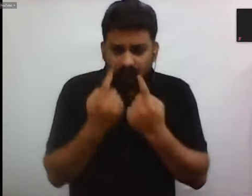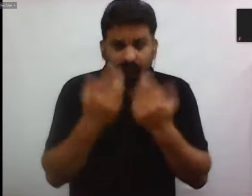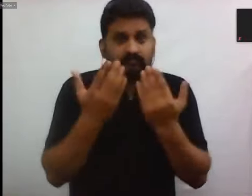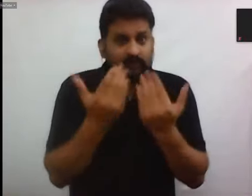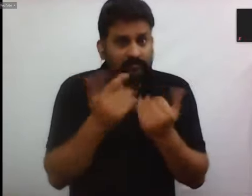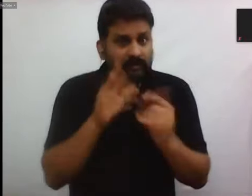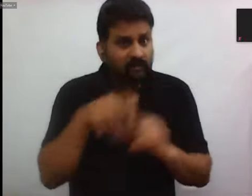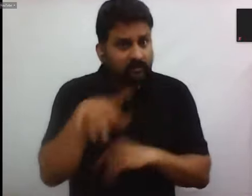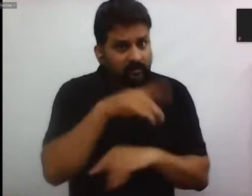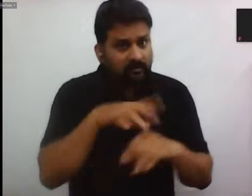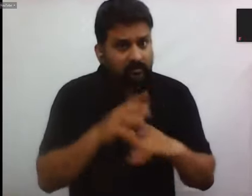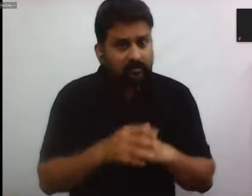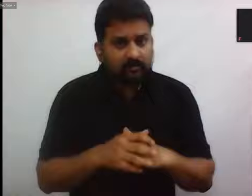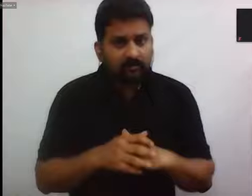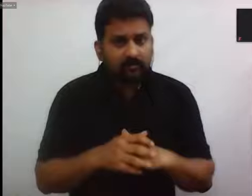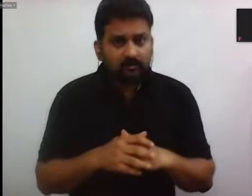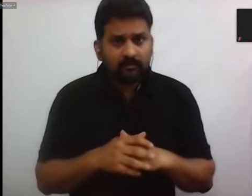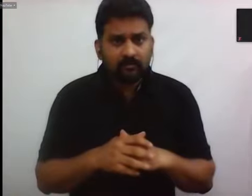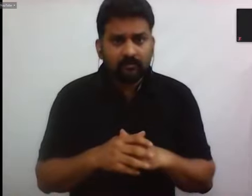teachers?